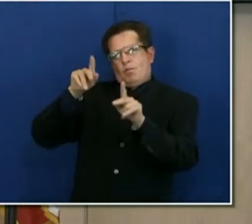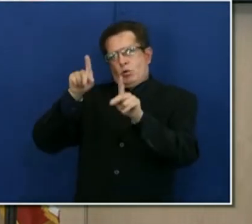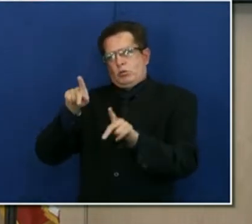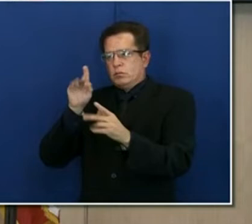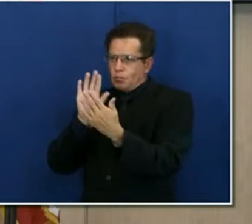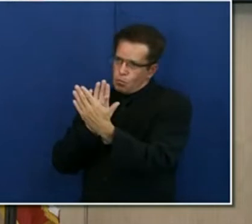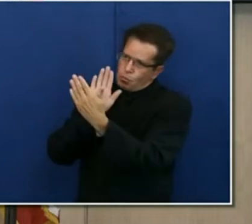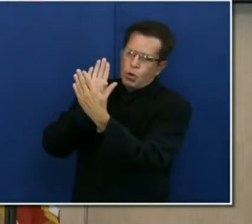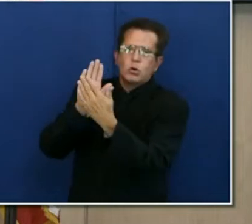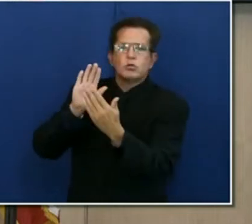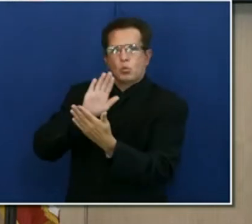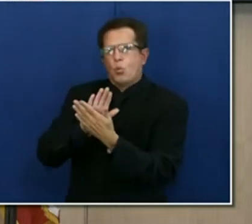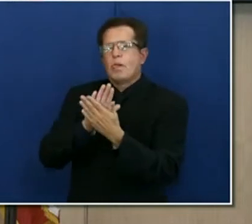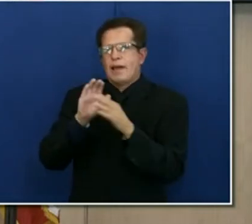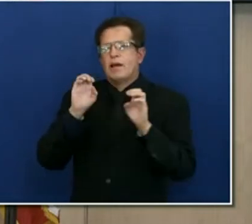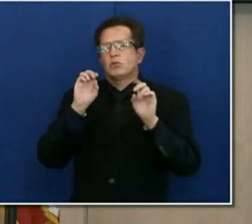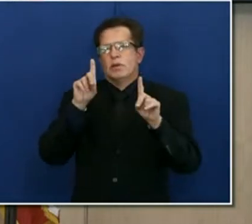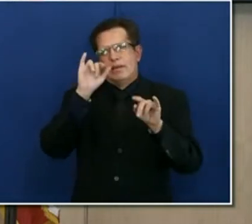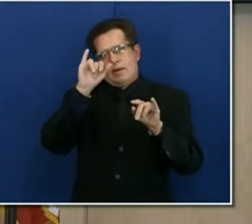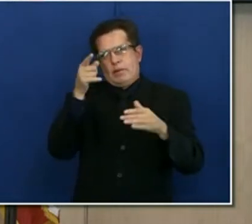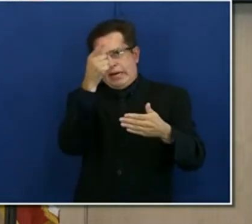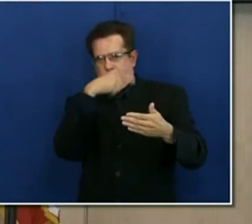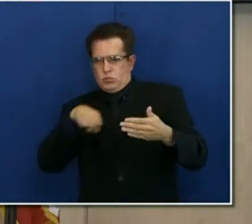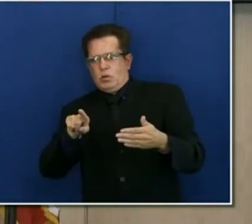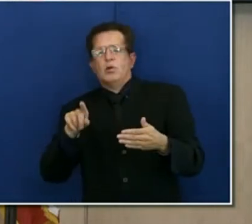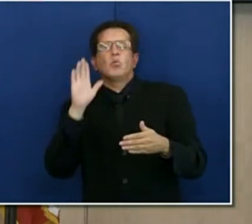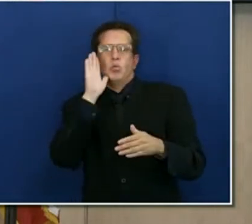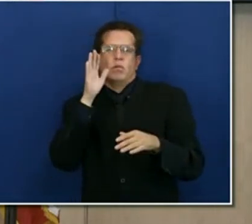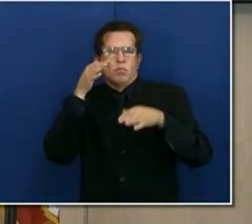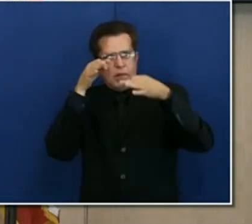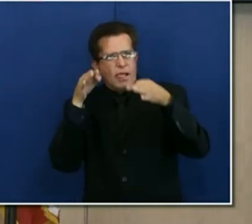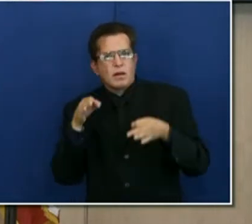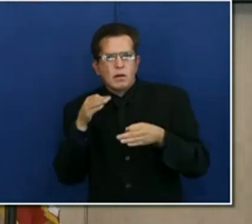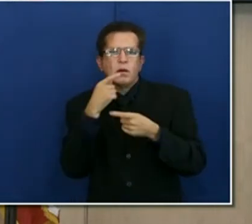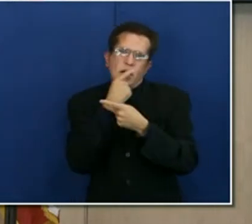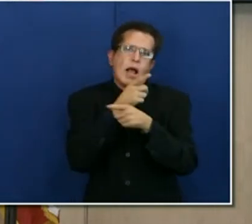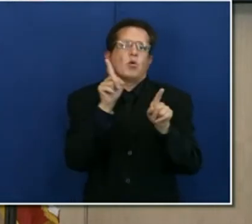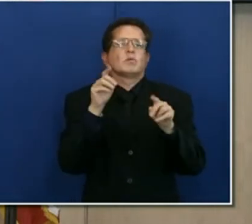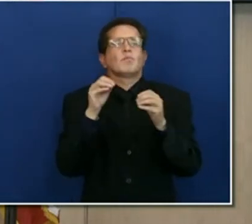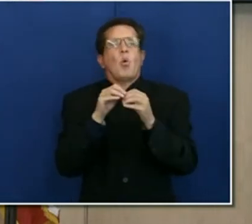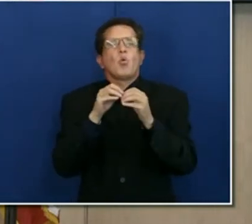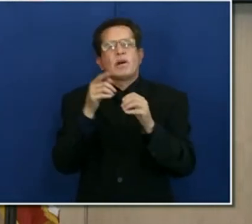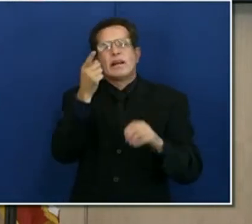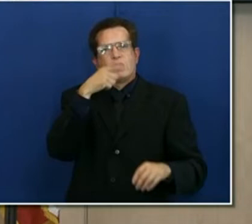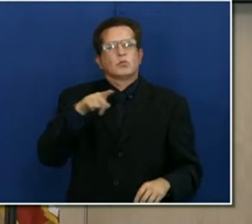week, we will provide more details on this process. Now, amid the